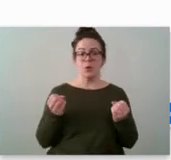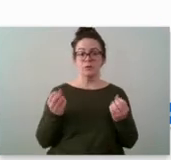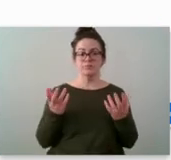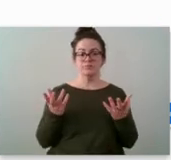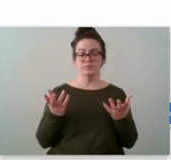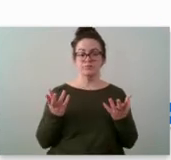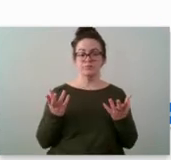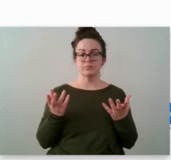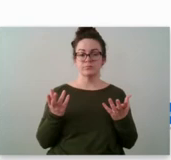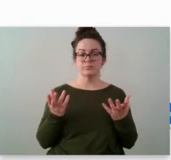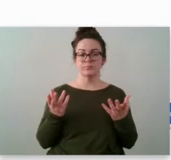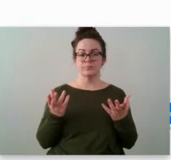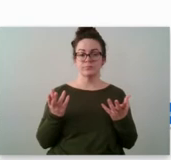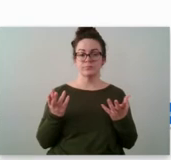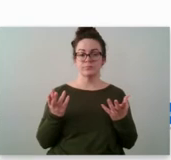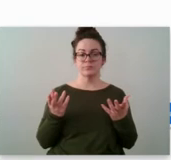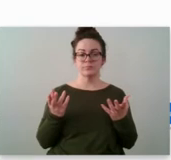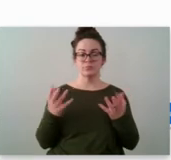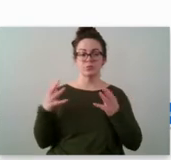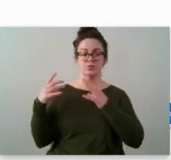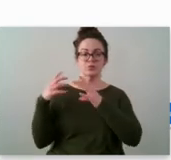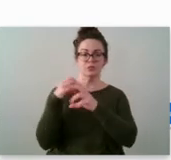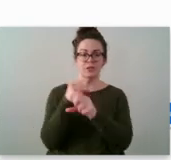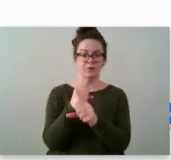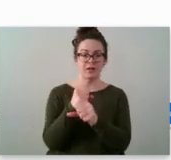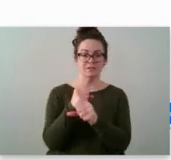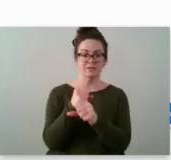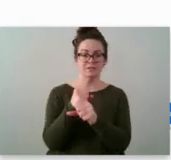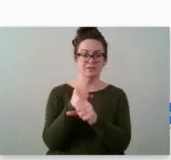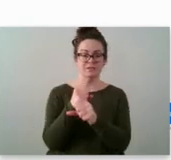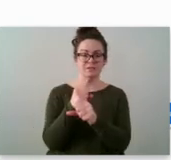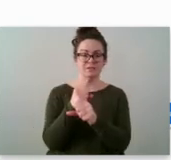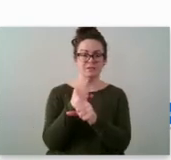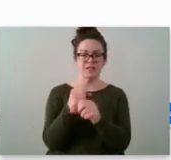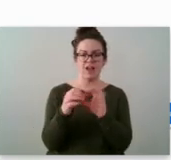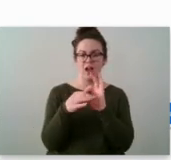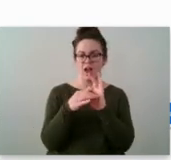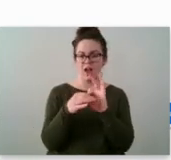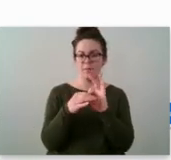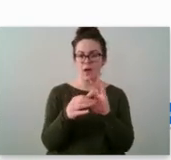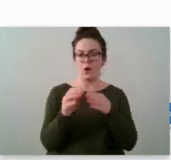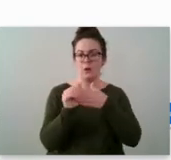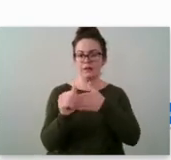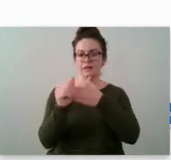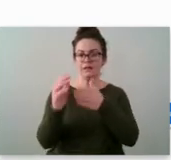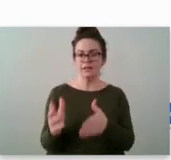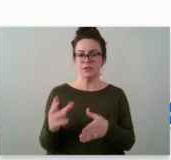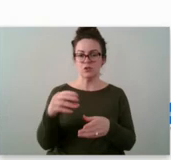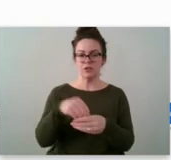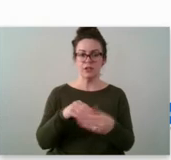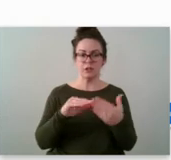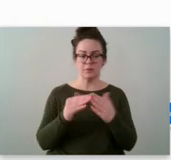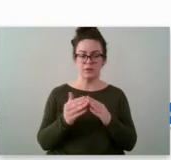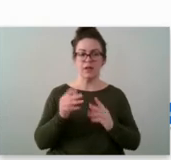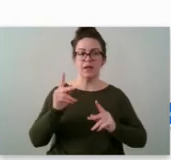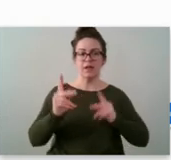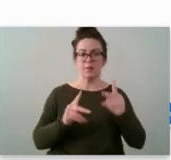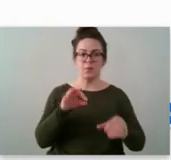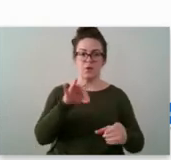So to summarize about leaders in our communities, people vote for leaders to make